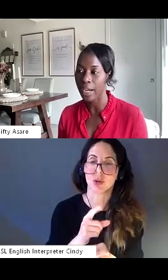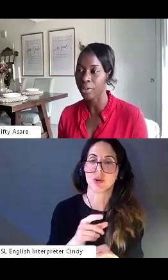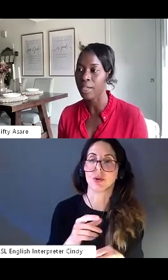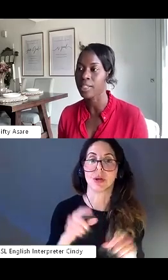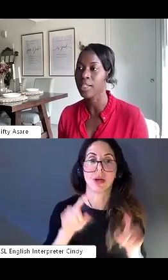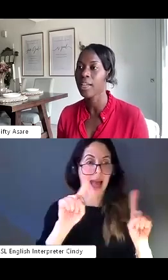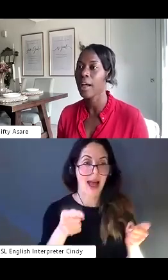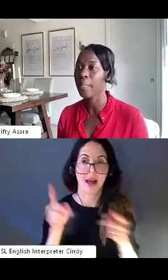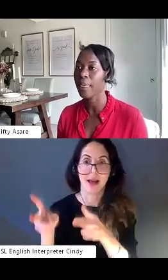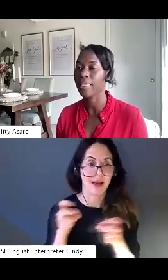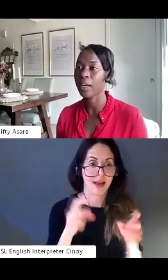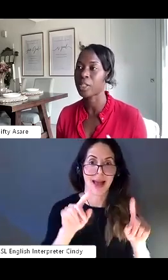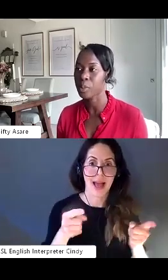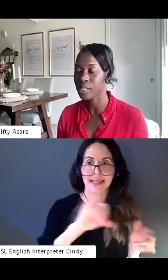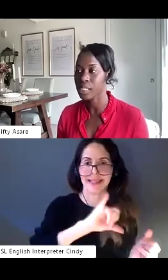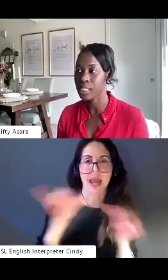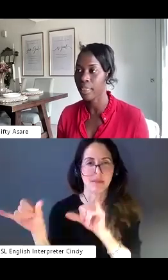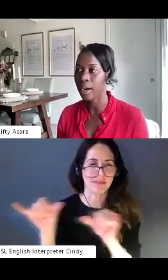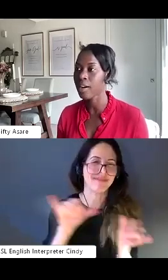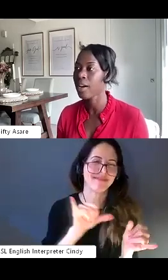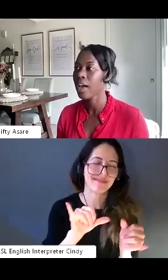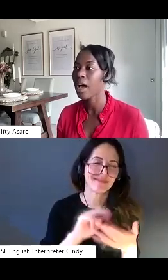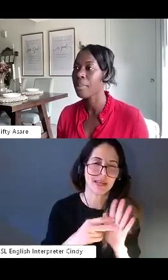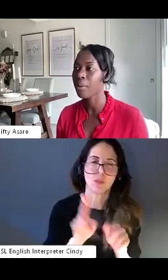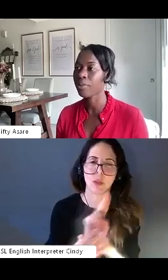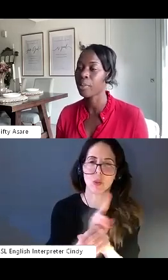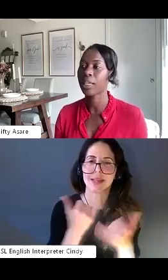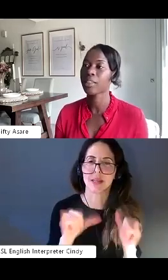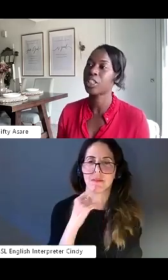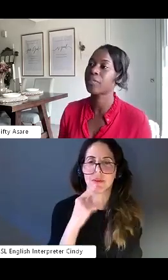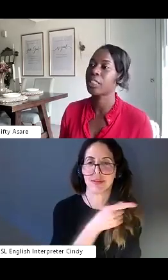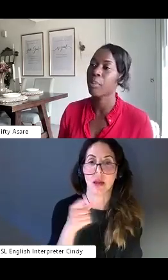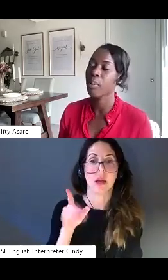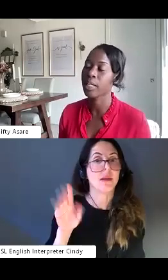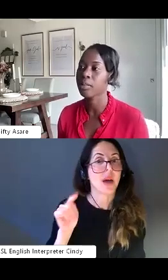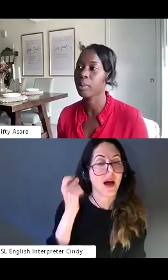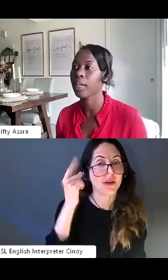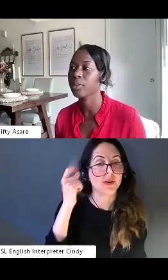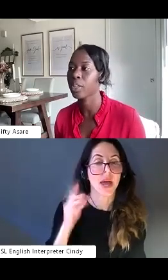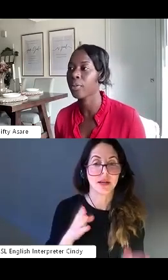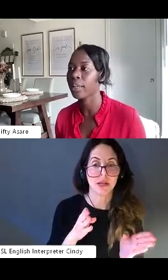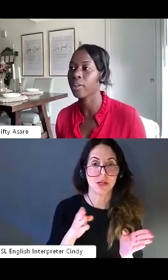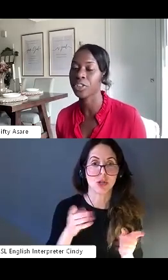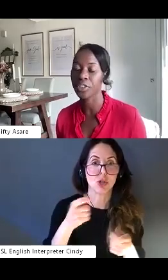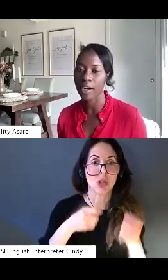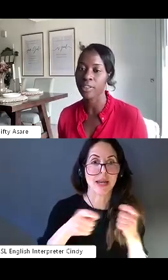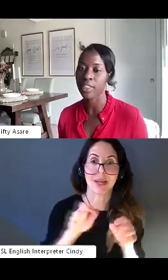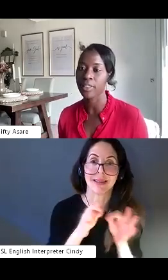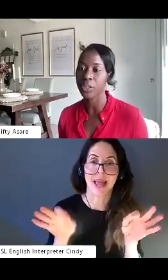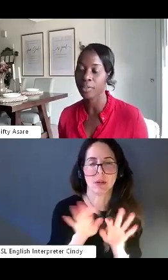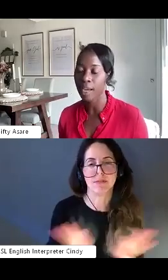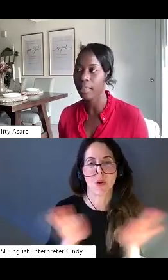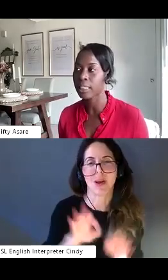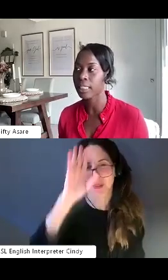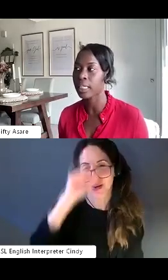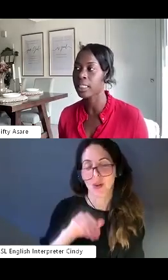are accurate, that language persists there. However, making the shift is important because we know that there are survivors of